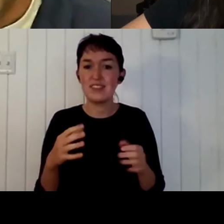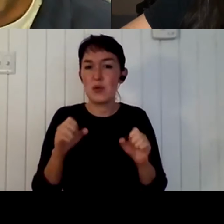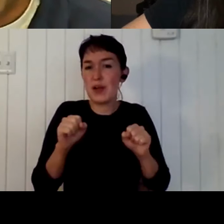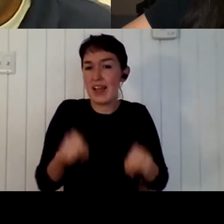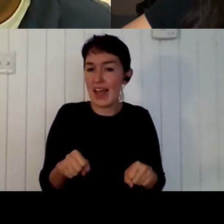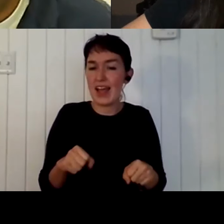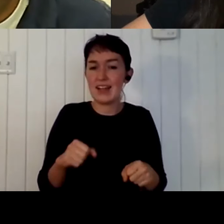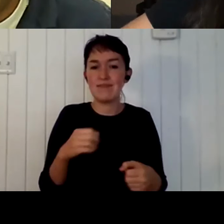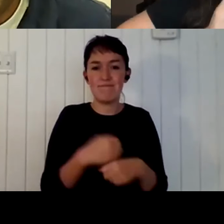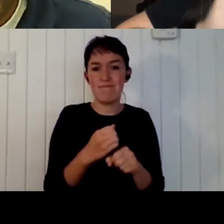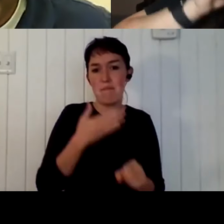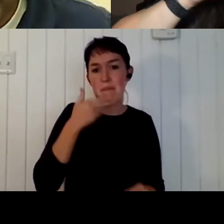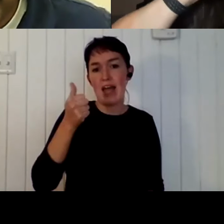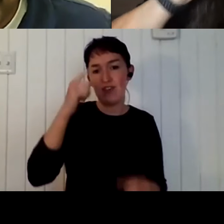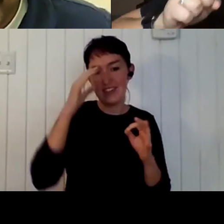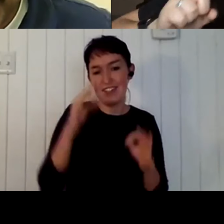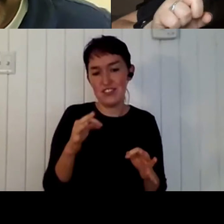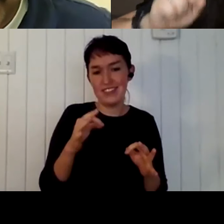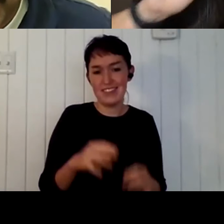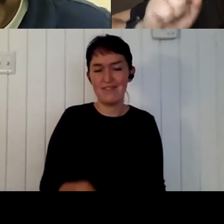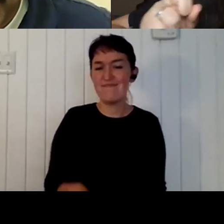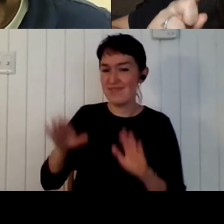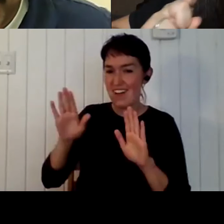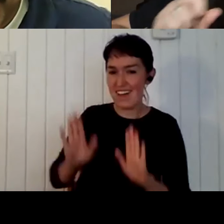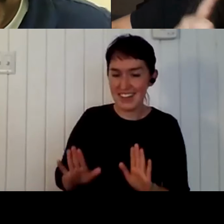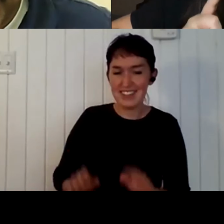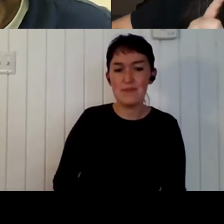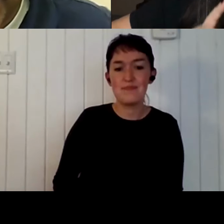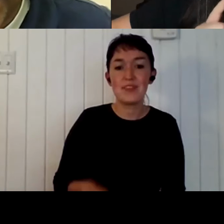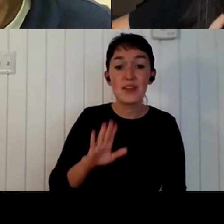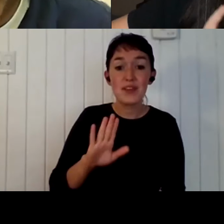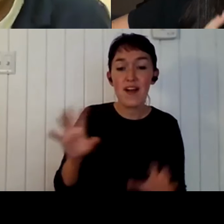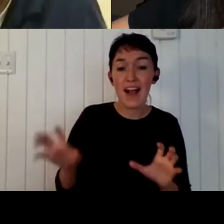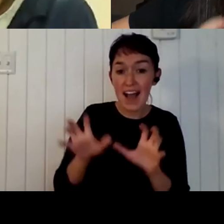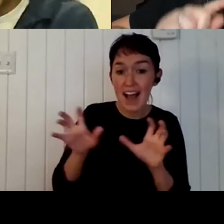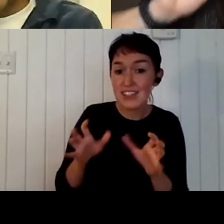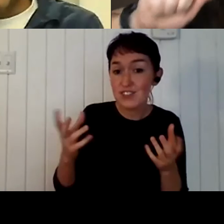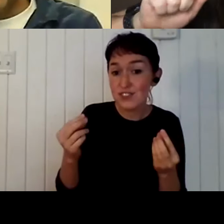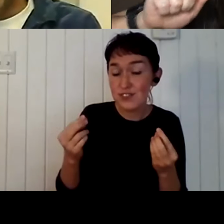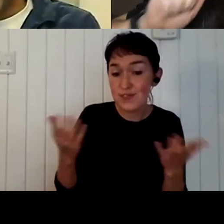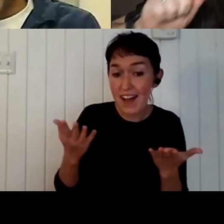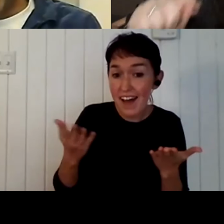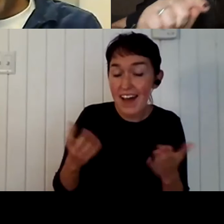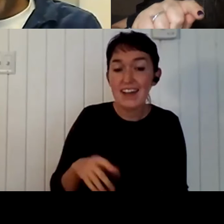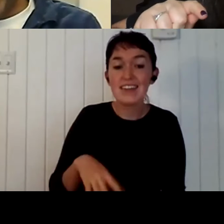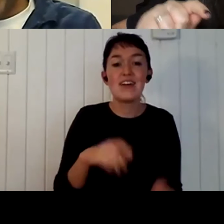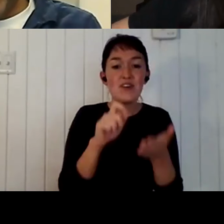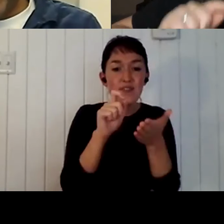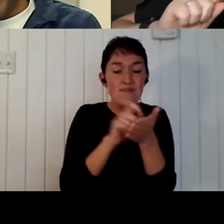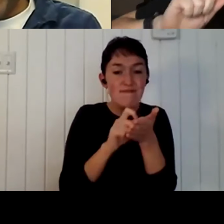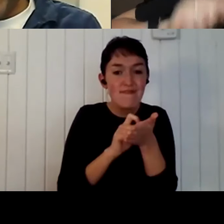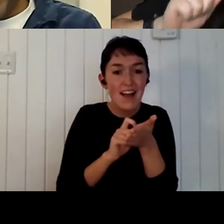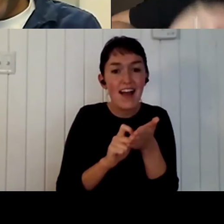them. Awesome. So that means that the action item that I'm leaving you all with, all of you at home today, I want you to write to your local school